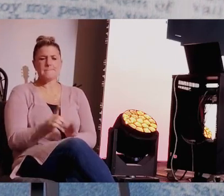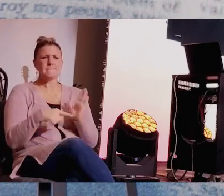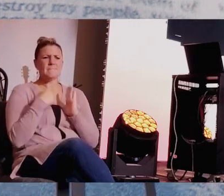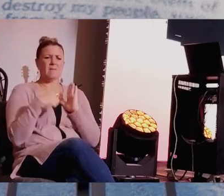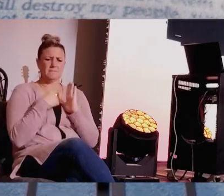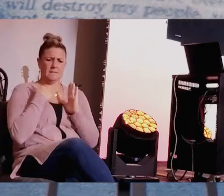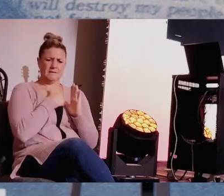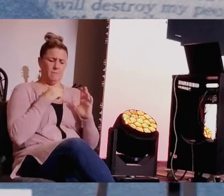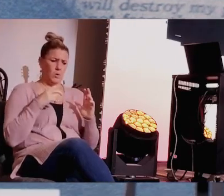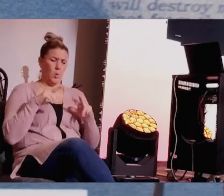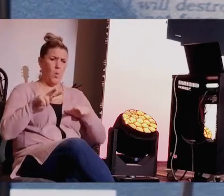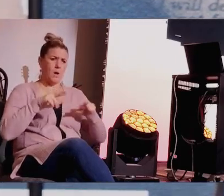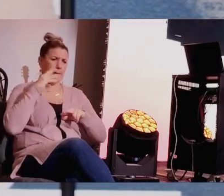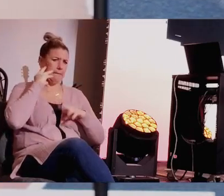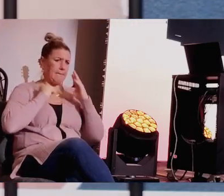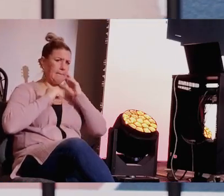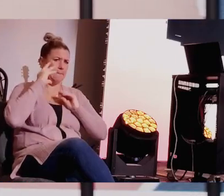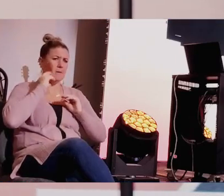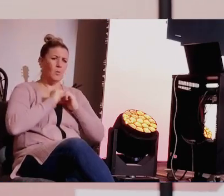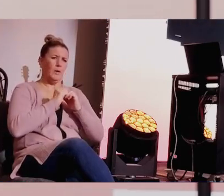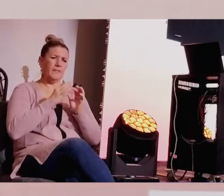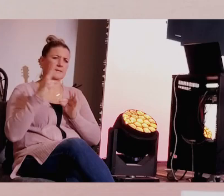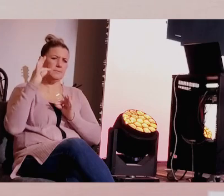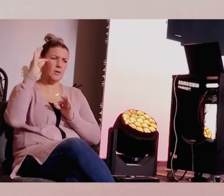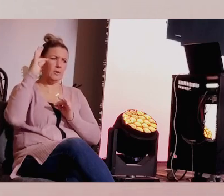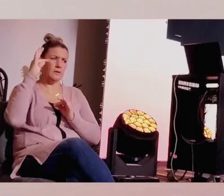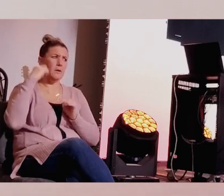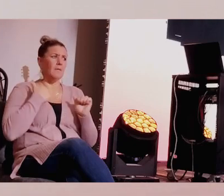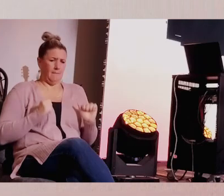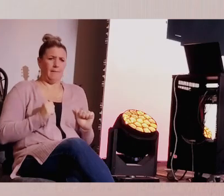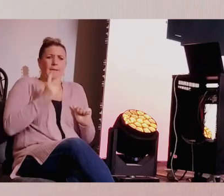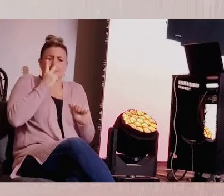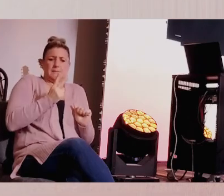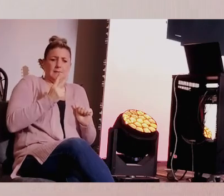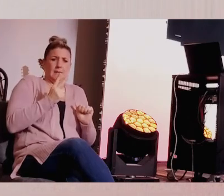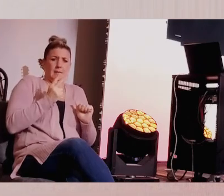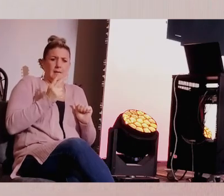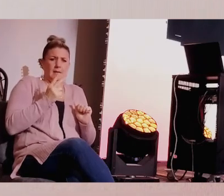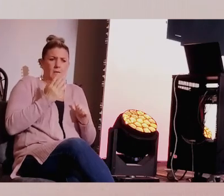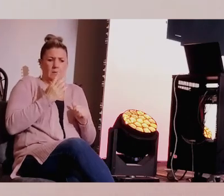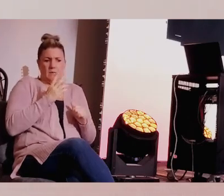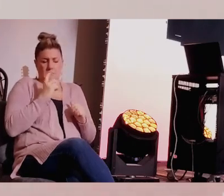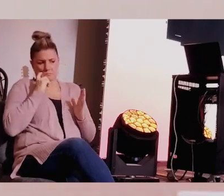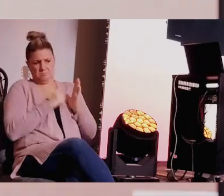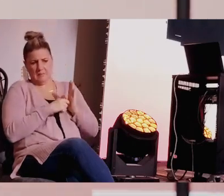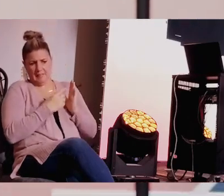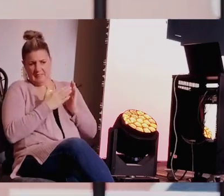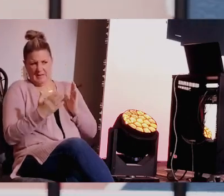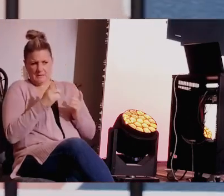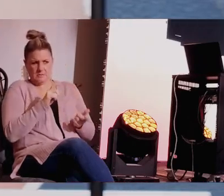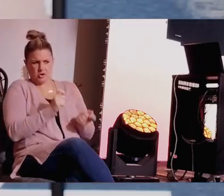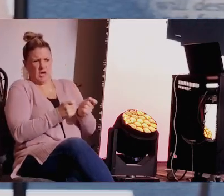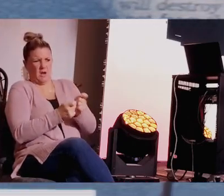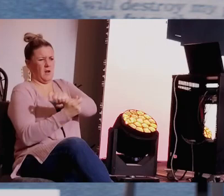Sometimes when we're walking out in the Spirit, I can see it sometimes when things start to shift or things start to